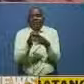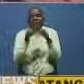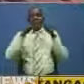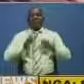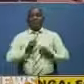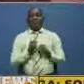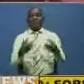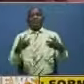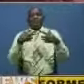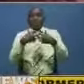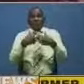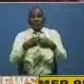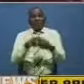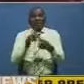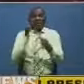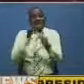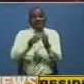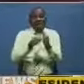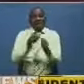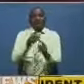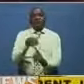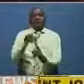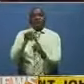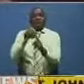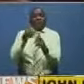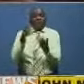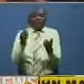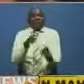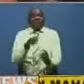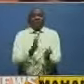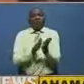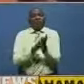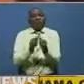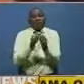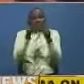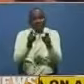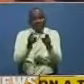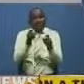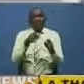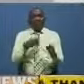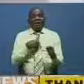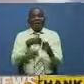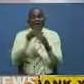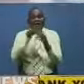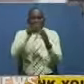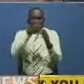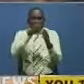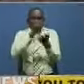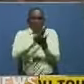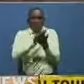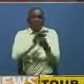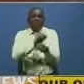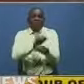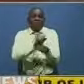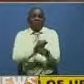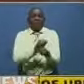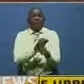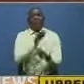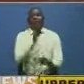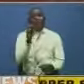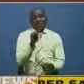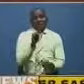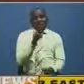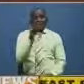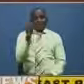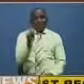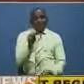subjects in any particular school. As part of the exam, they had to design the paperwork on Monday.